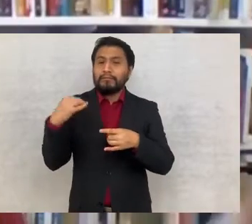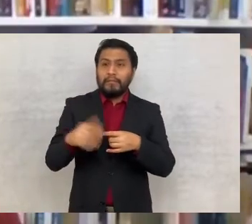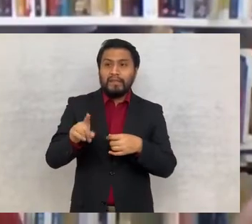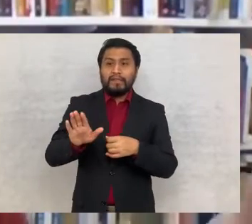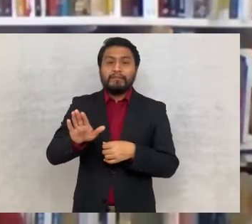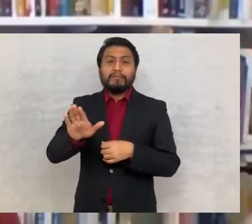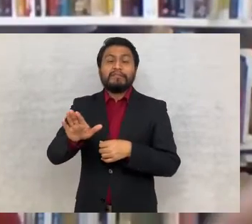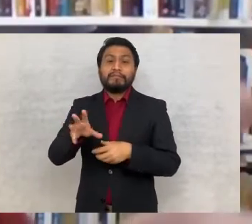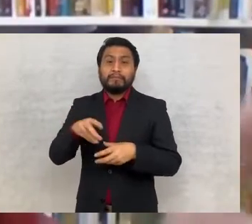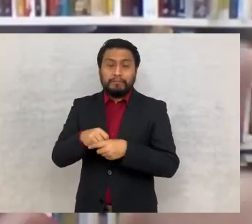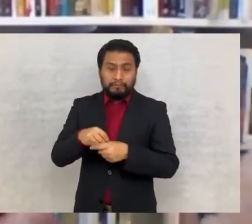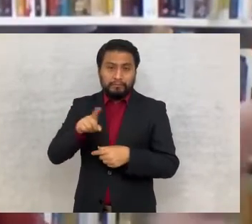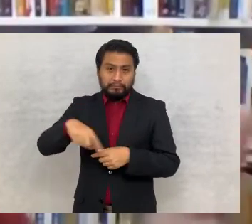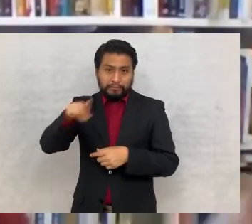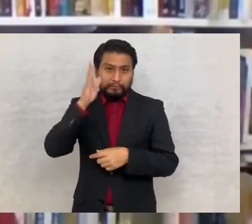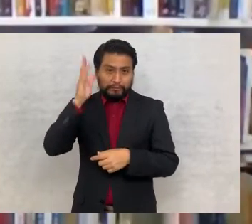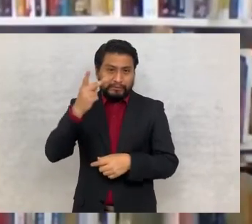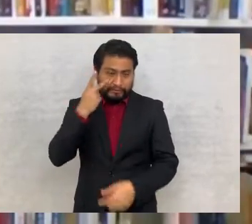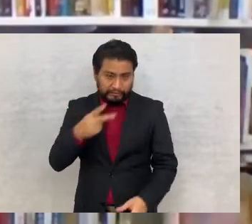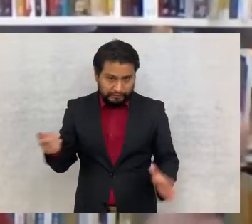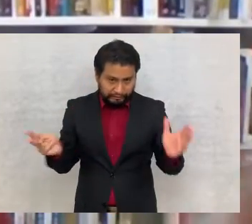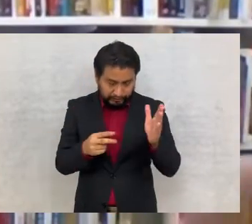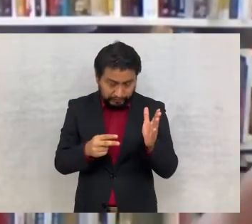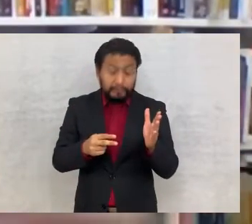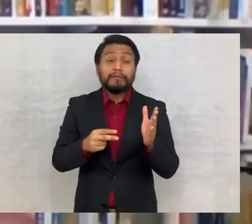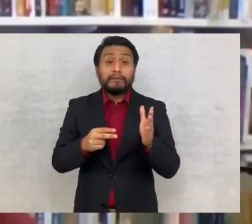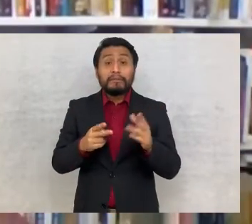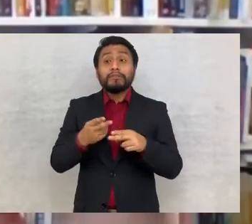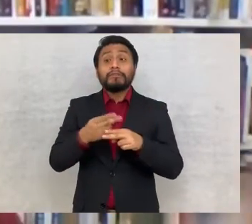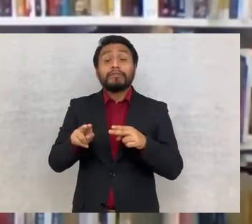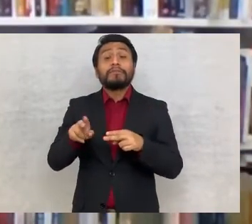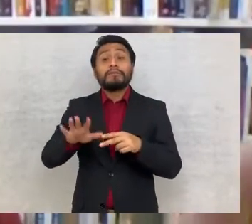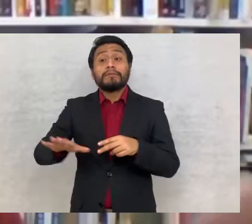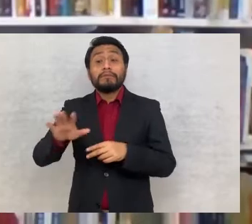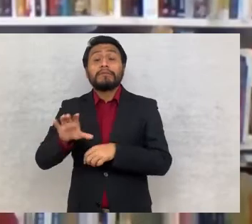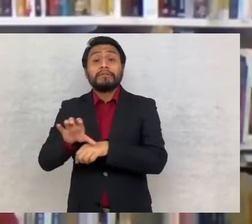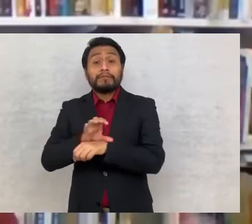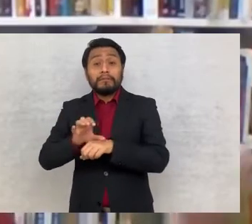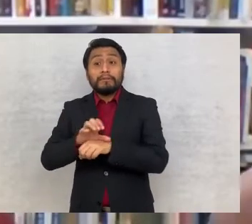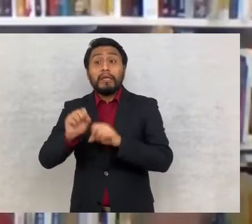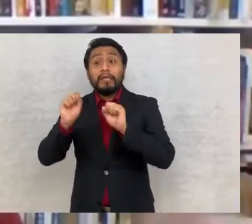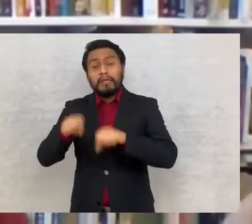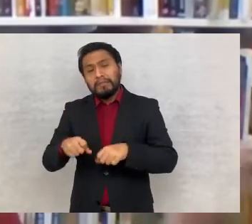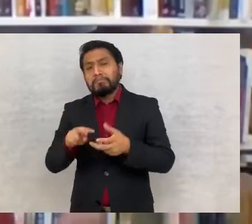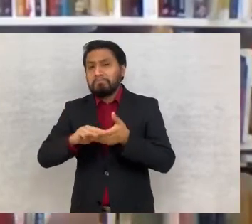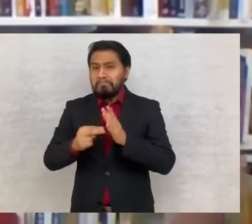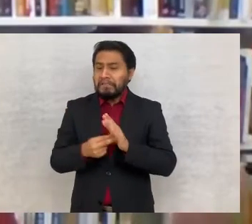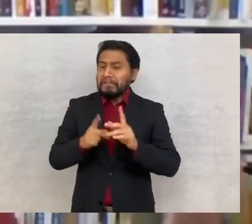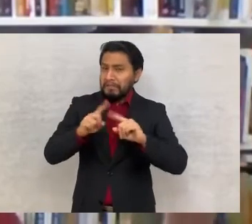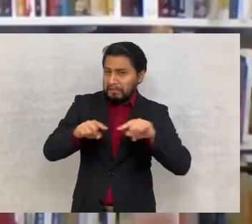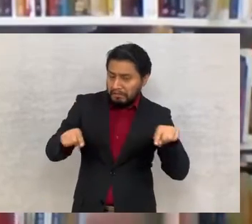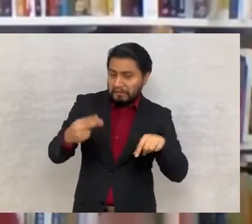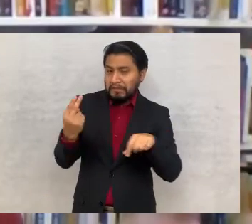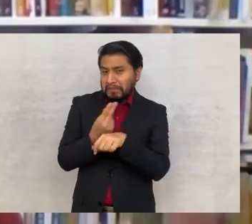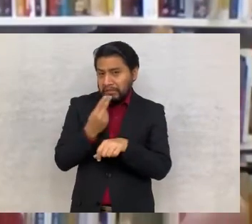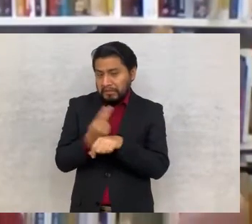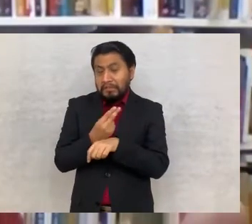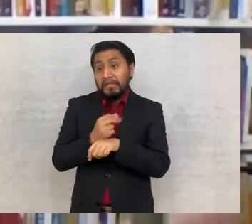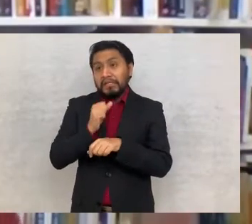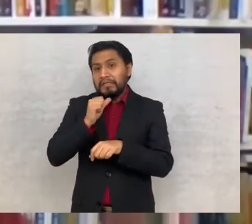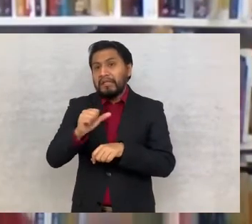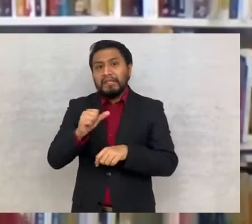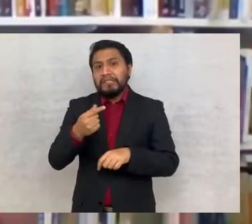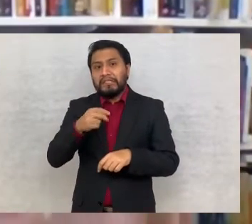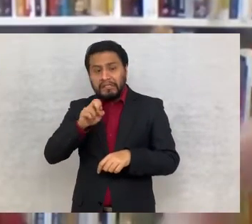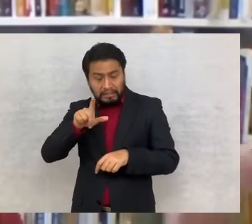a constitutive factor of its essence, as we will see. In short, liberalism and Catholicism, even making use of different means, were not